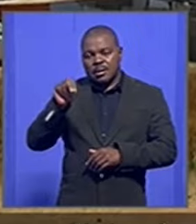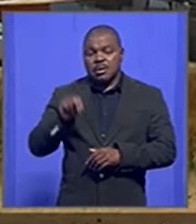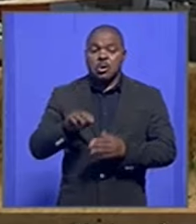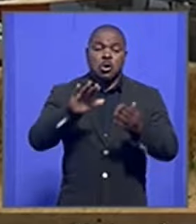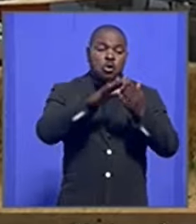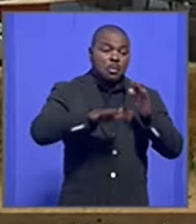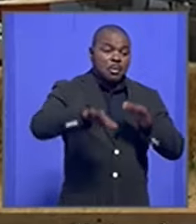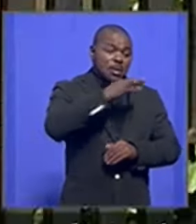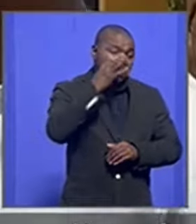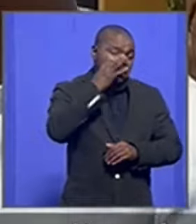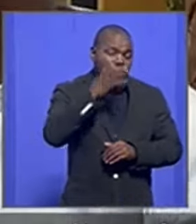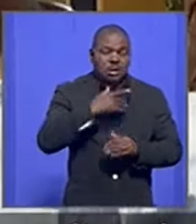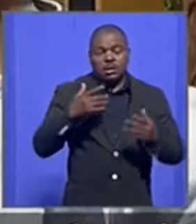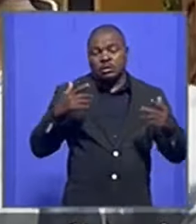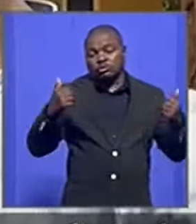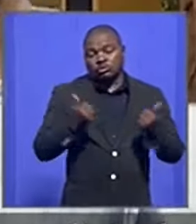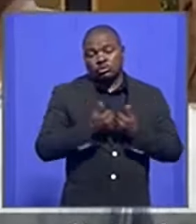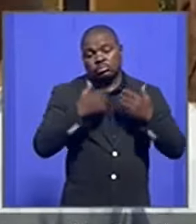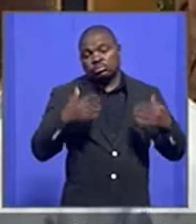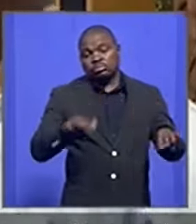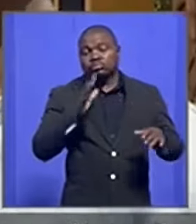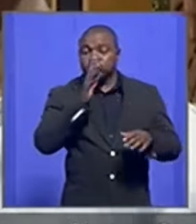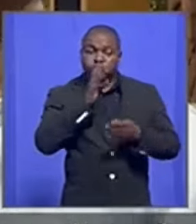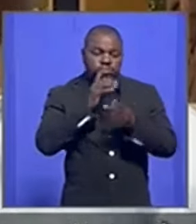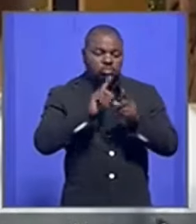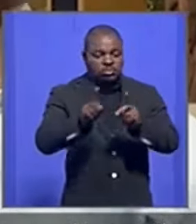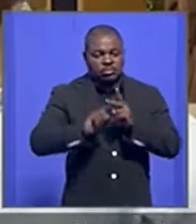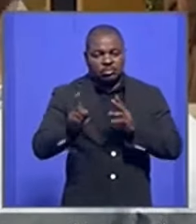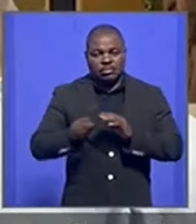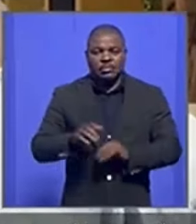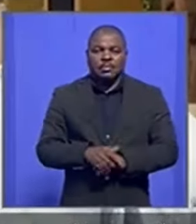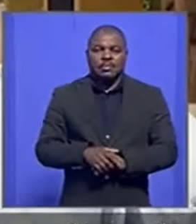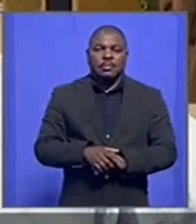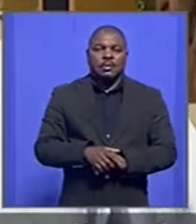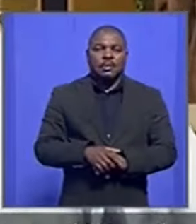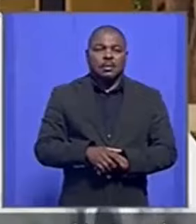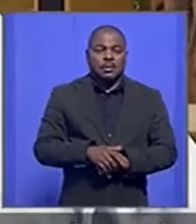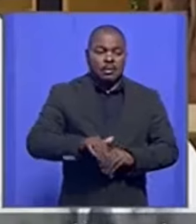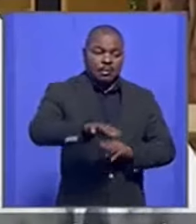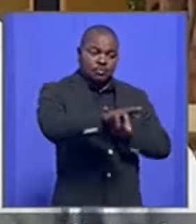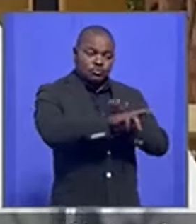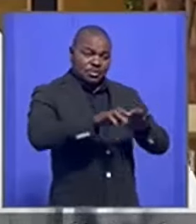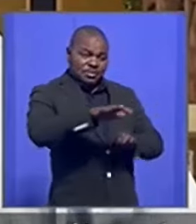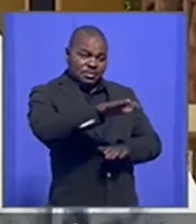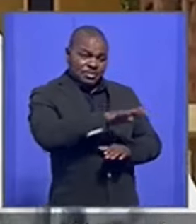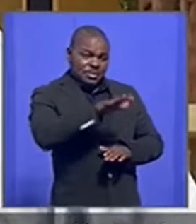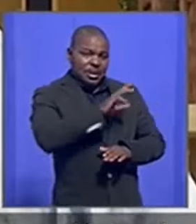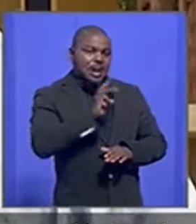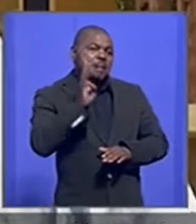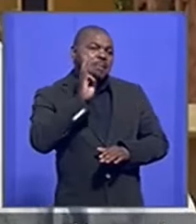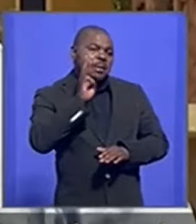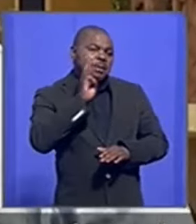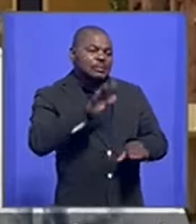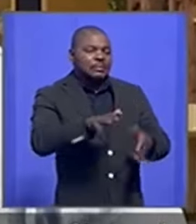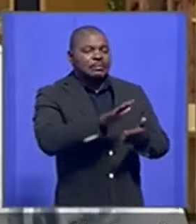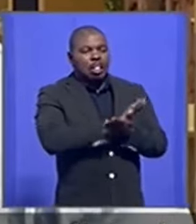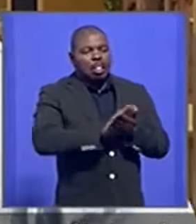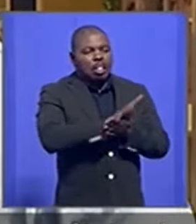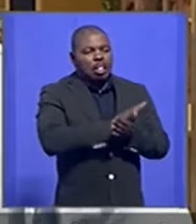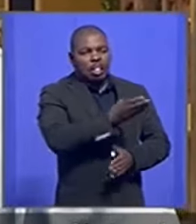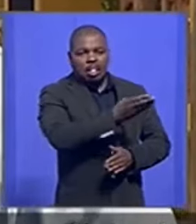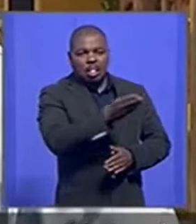di farologaneng. This section le yetso e se duze na la manzi le tu. Kgaolo e ya rona e gaufi le metsi a amaswe a a